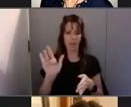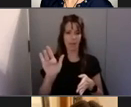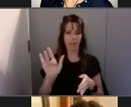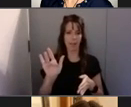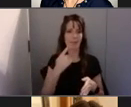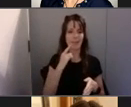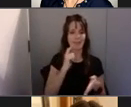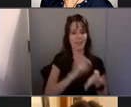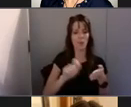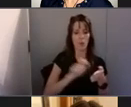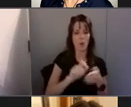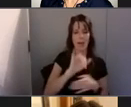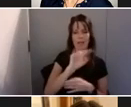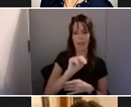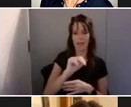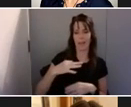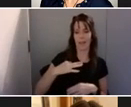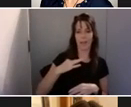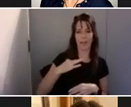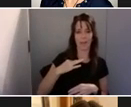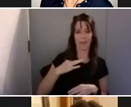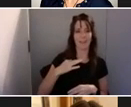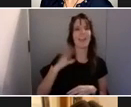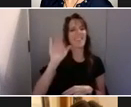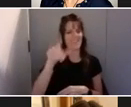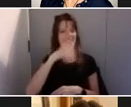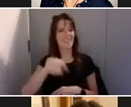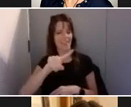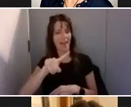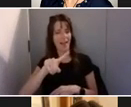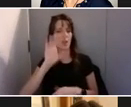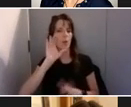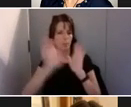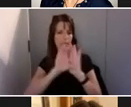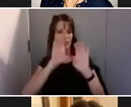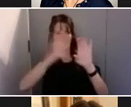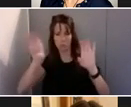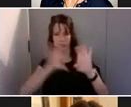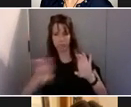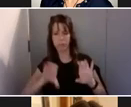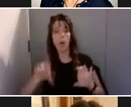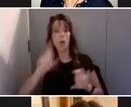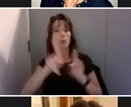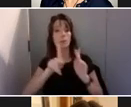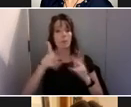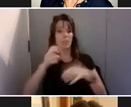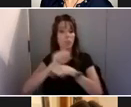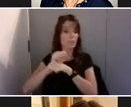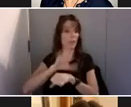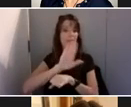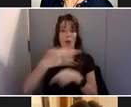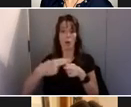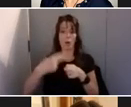candidate. That is what all of this is referring to. So these people have submitted their names to be a